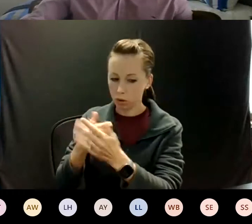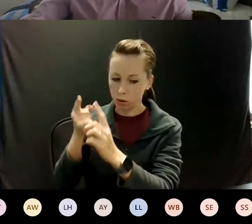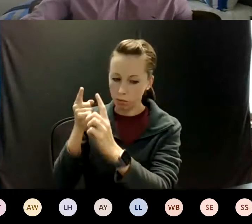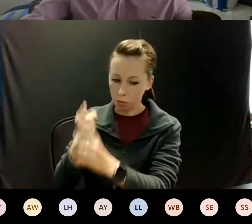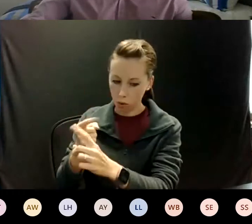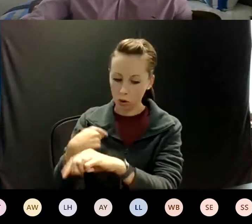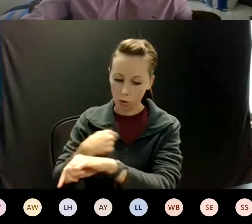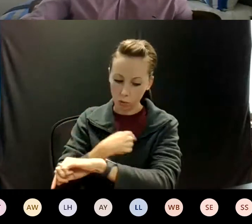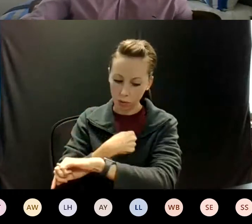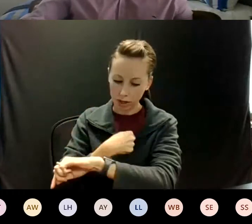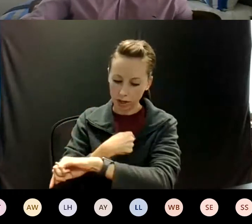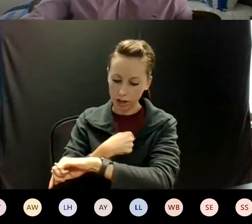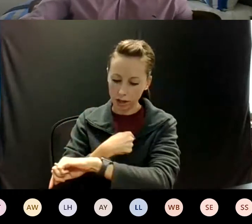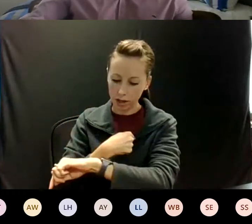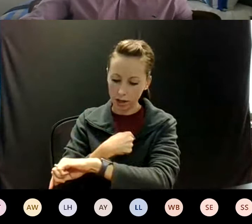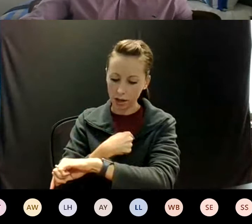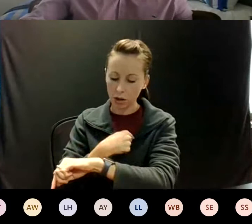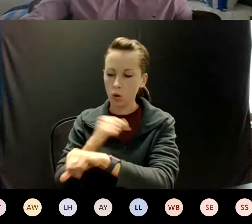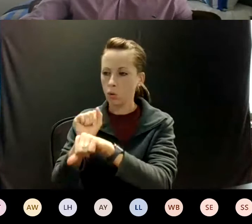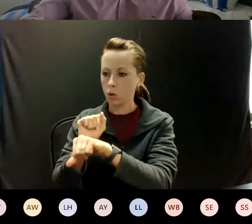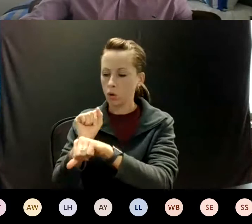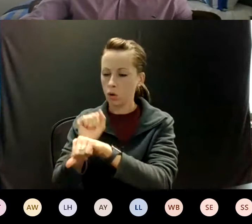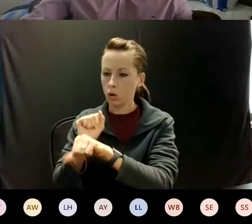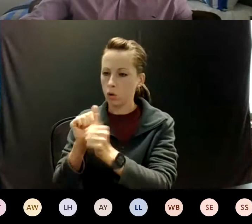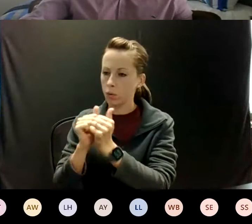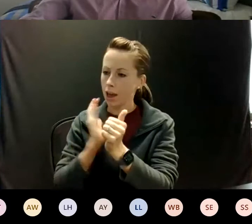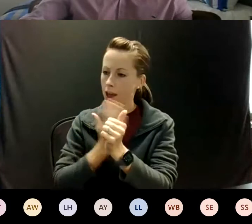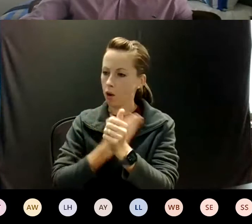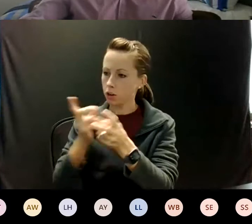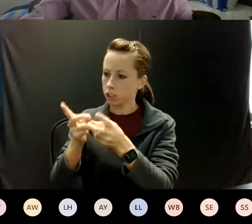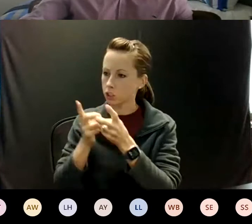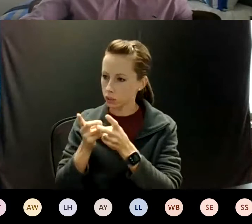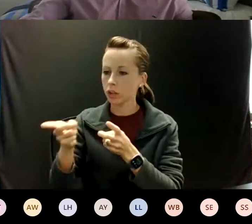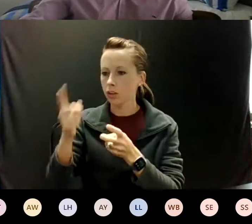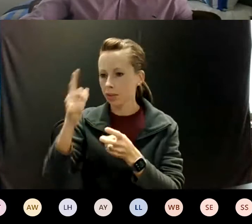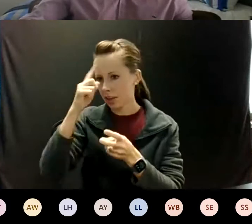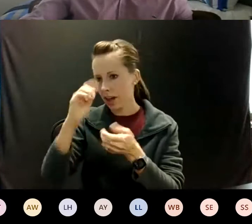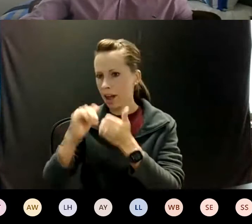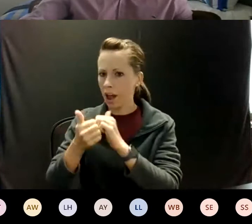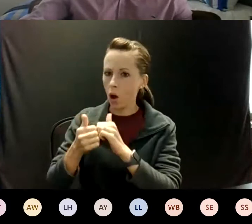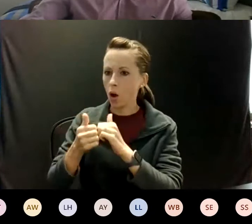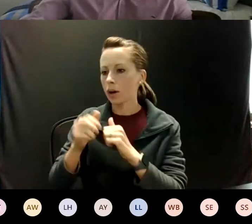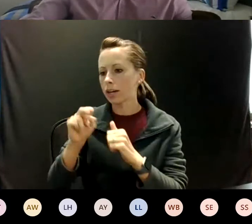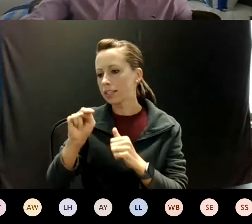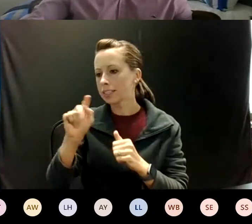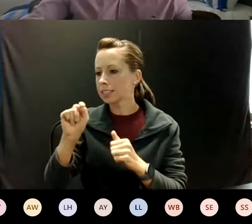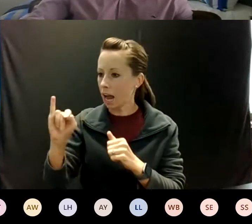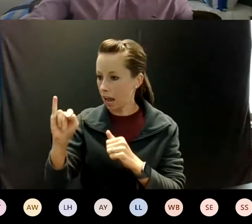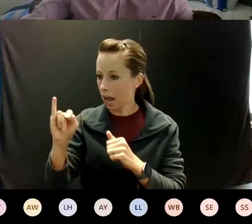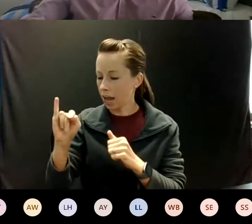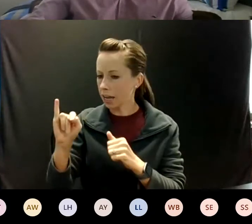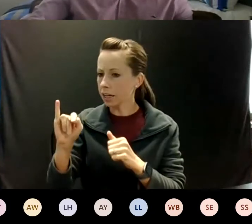is how do you make NTI more of a continuation of what you do in the classroom rather than a stopping and a